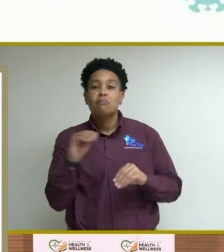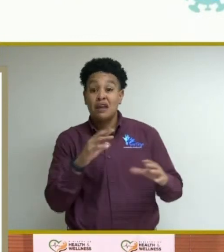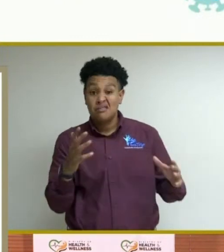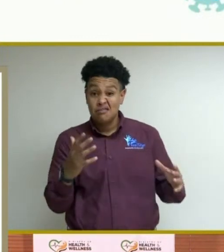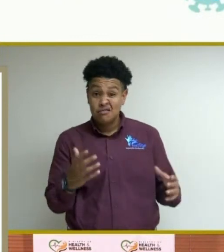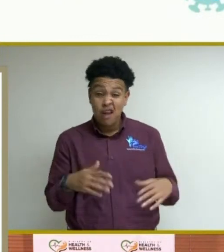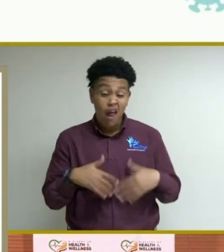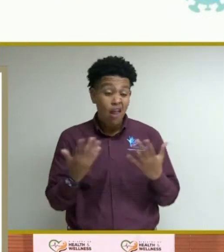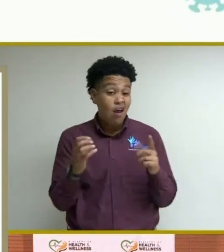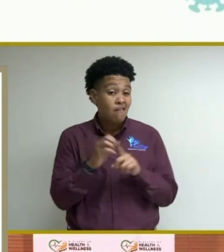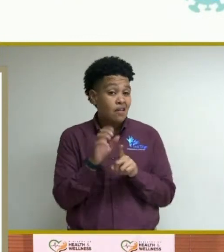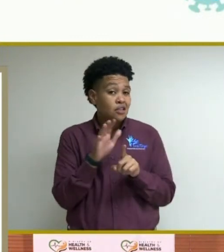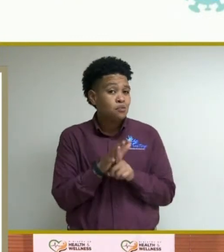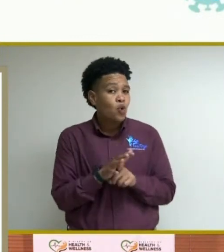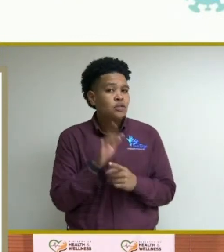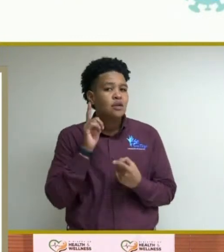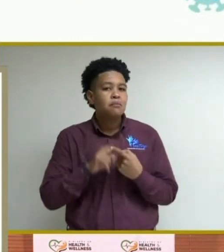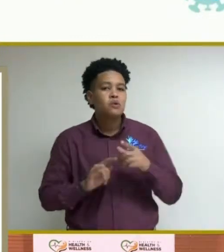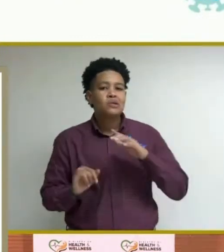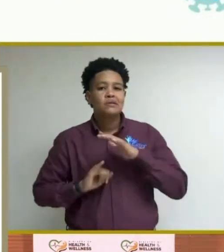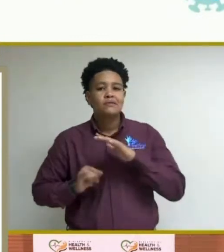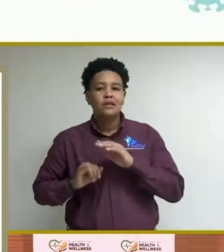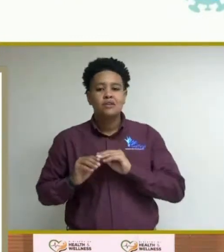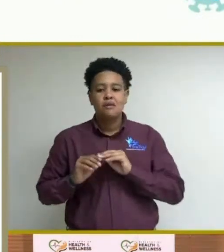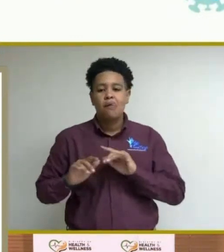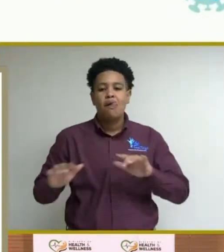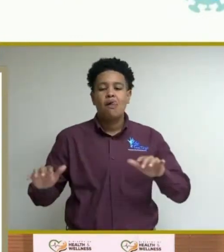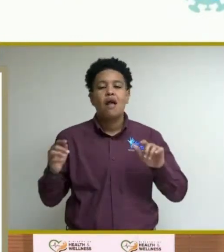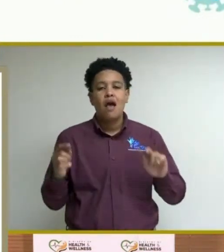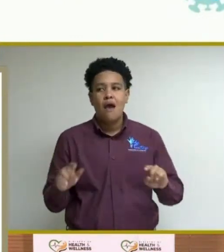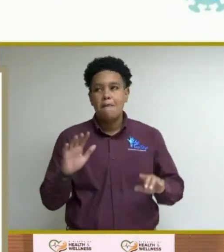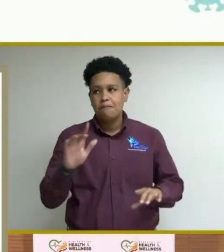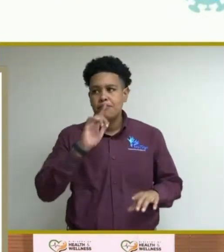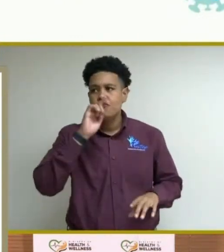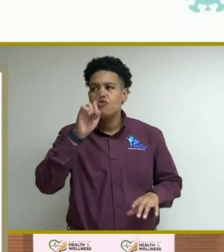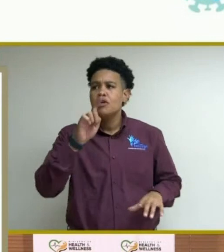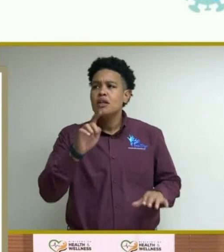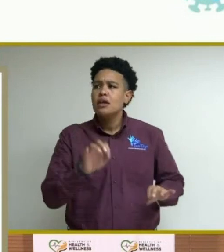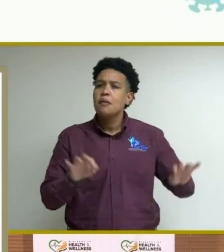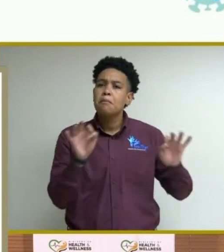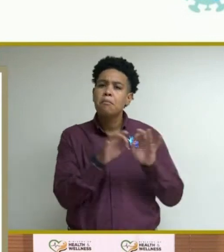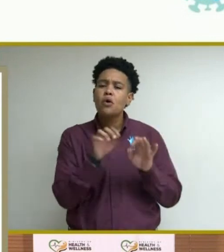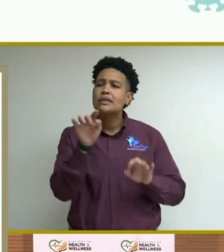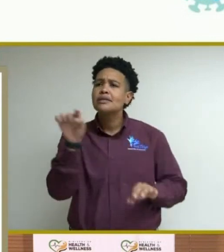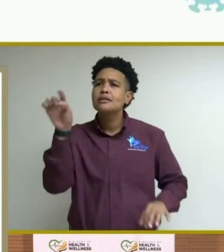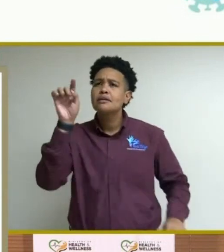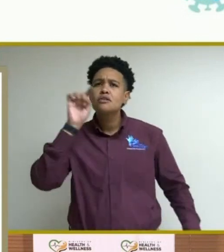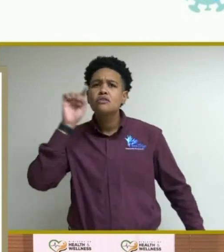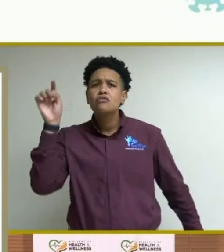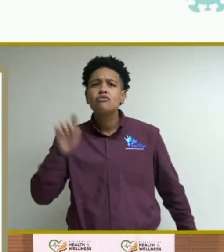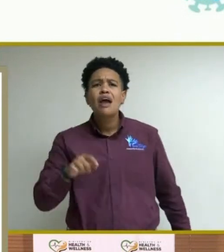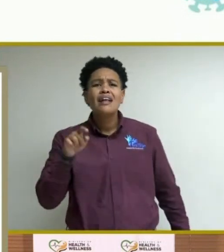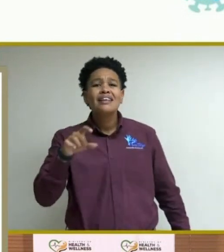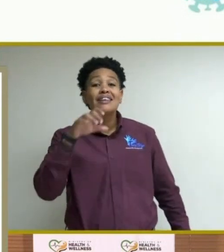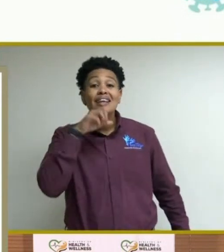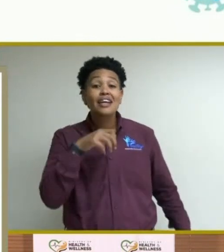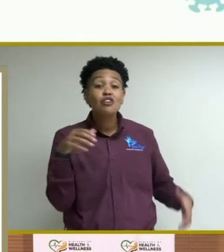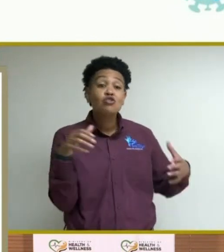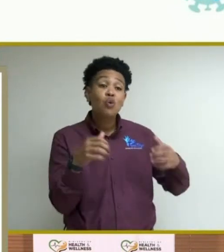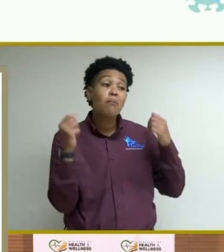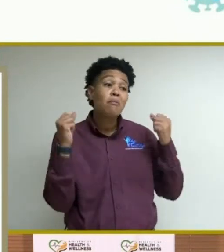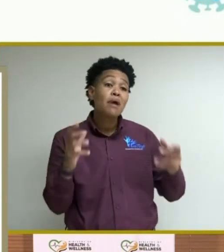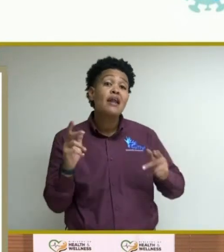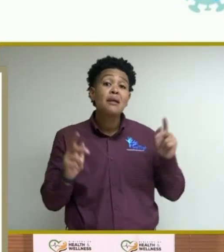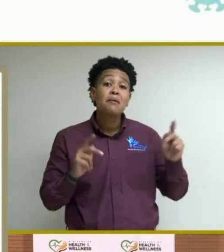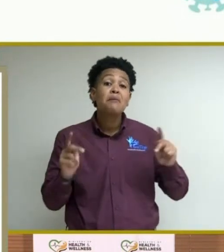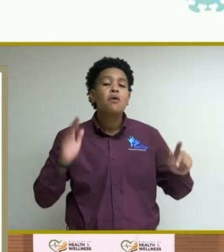of exposure and infections. Now, it is important for us to recognize that this is the age group that many